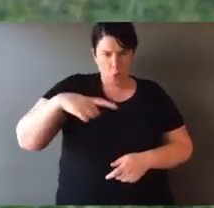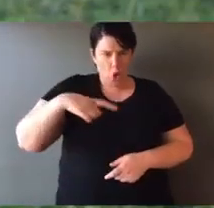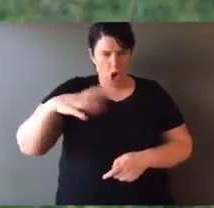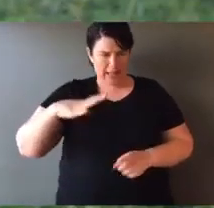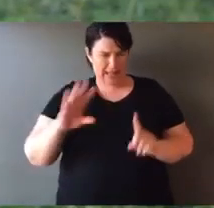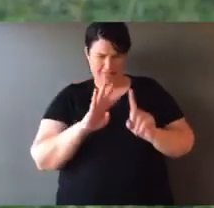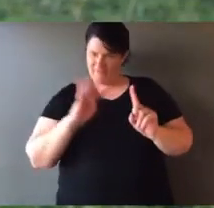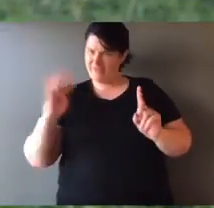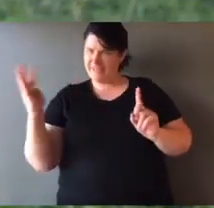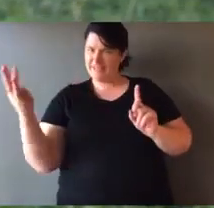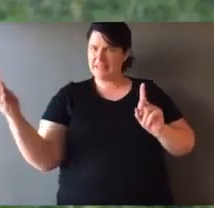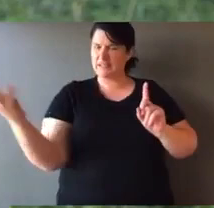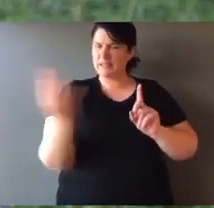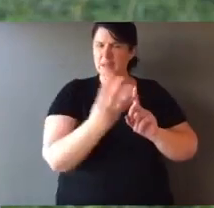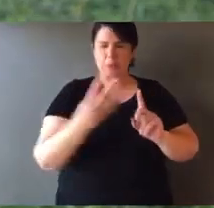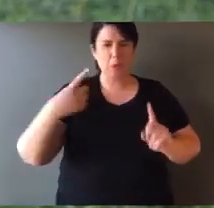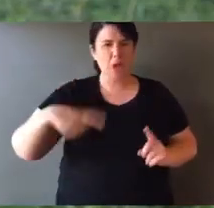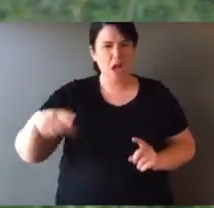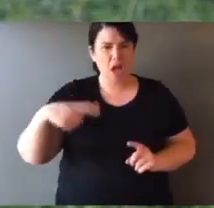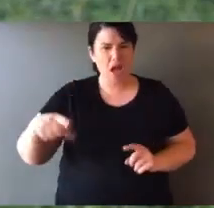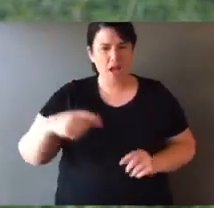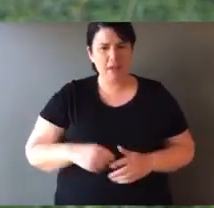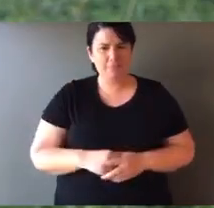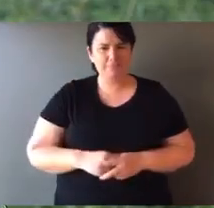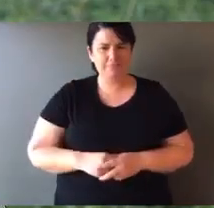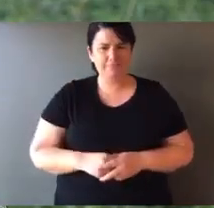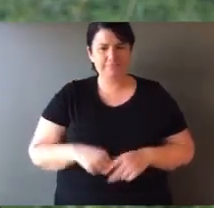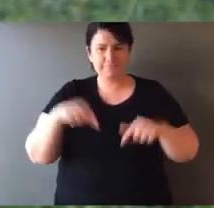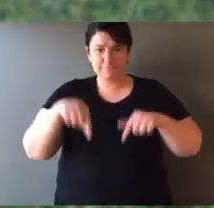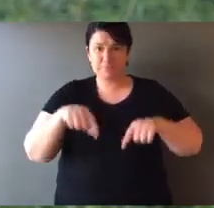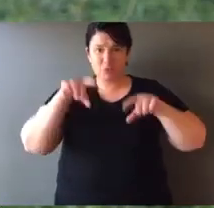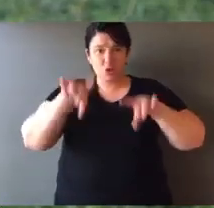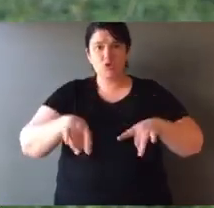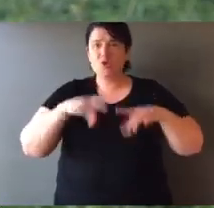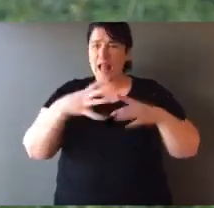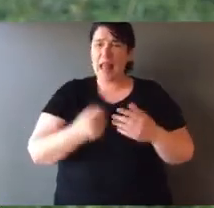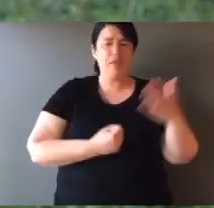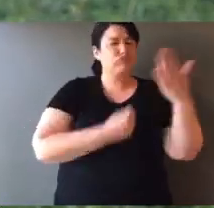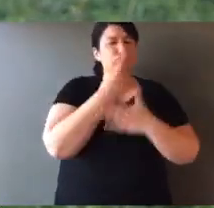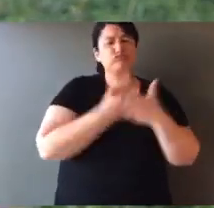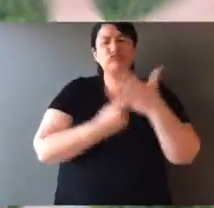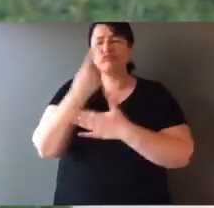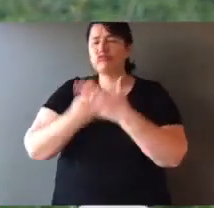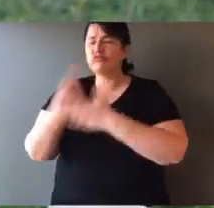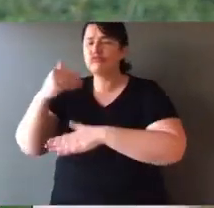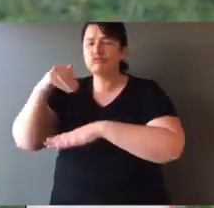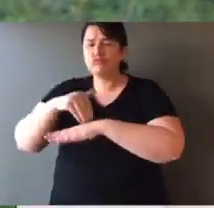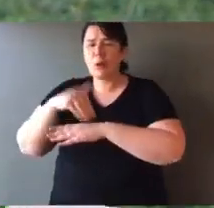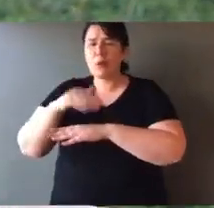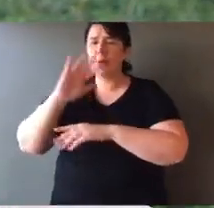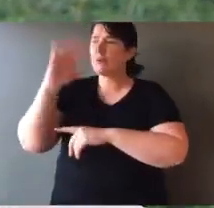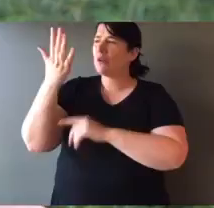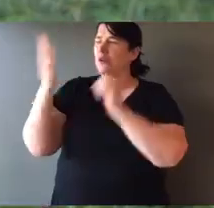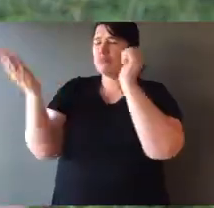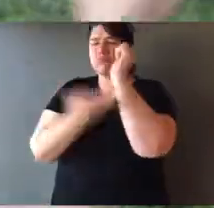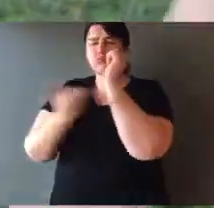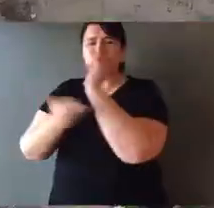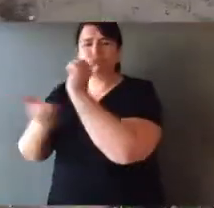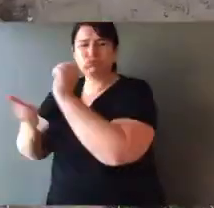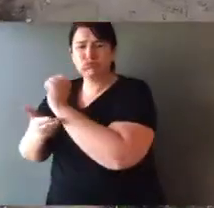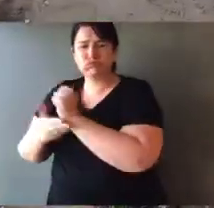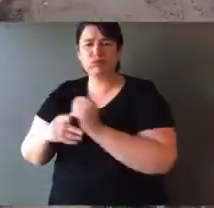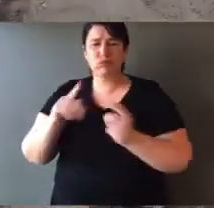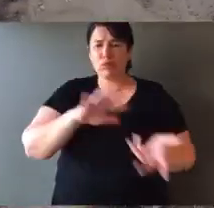Why do we need conservation fencing? In Australia, we have all the problems of the world.